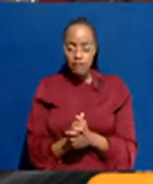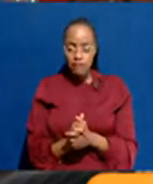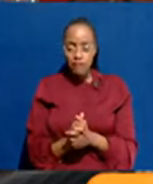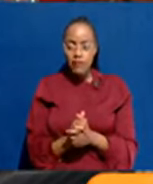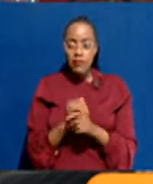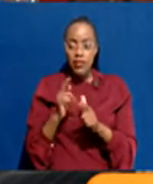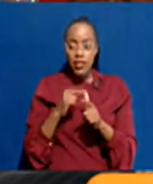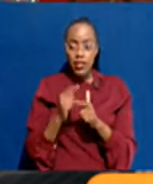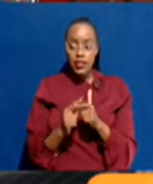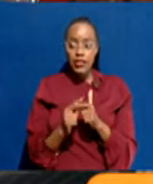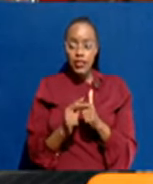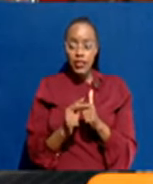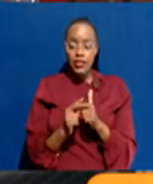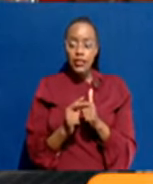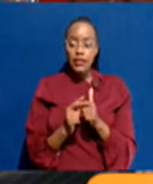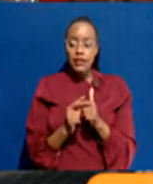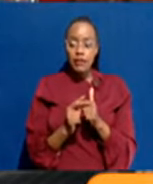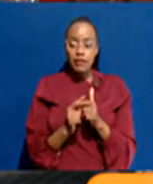Then